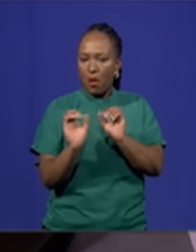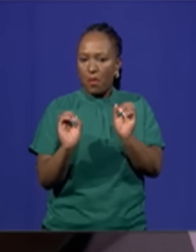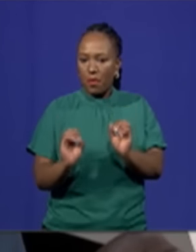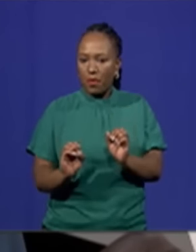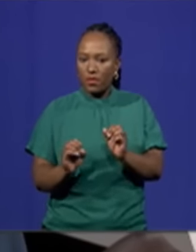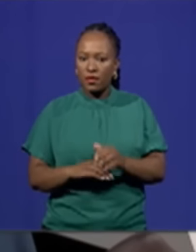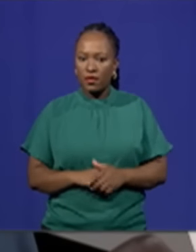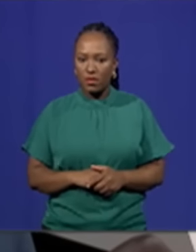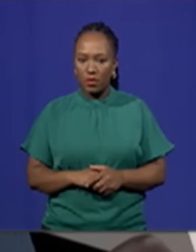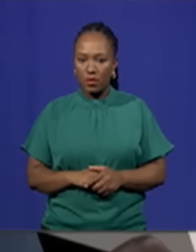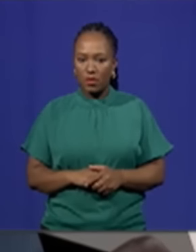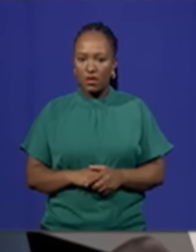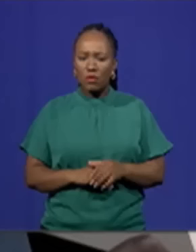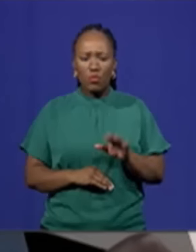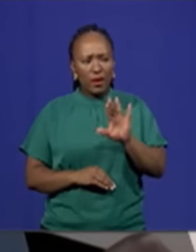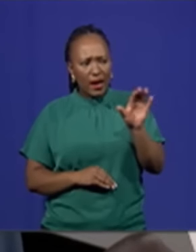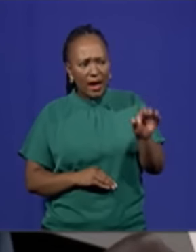because